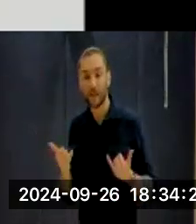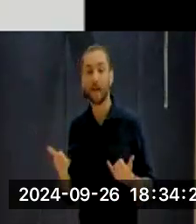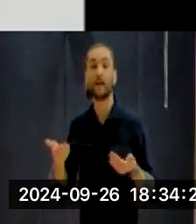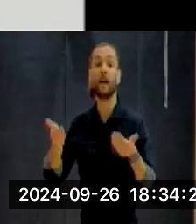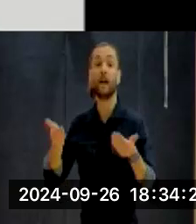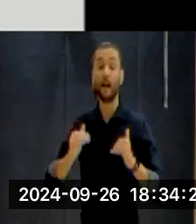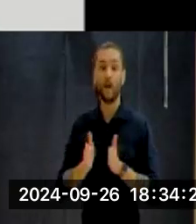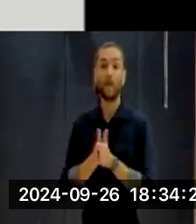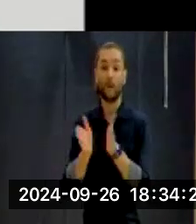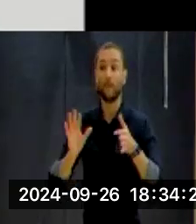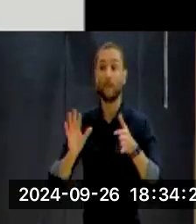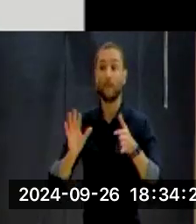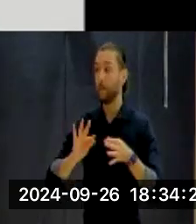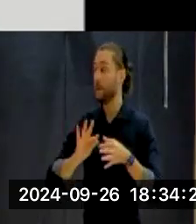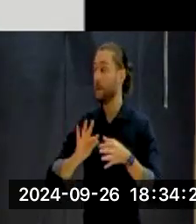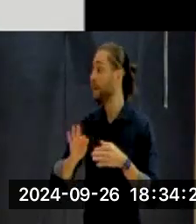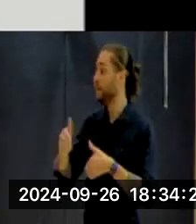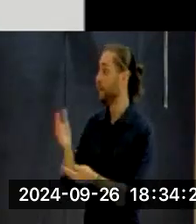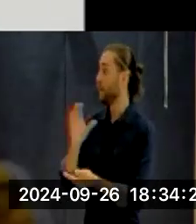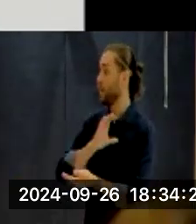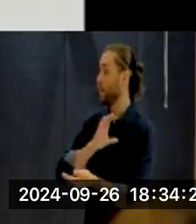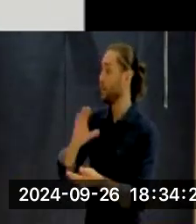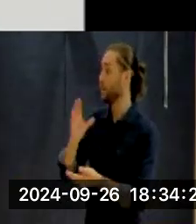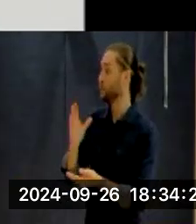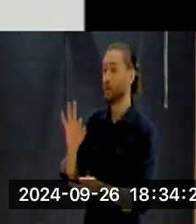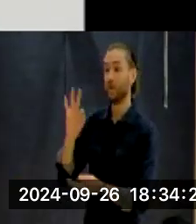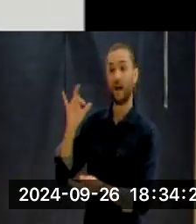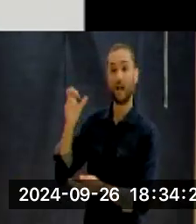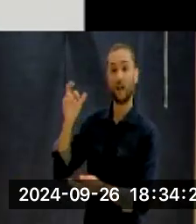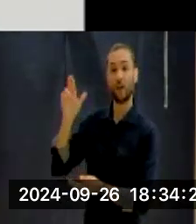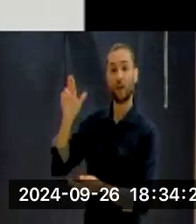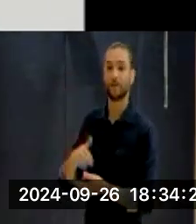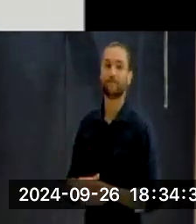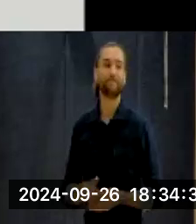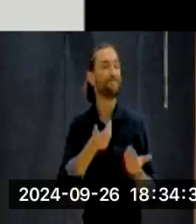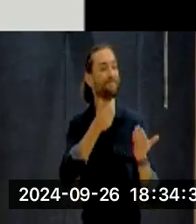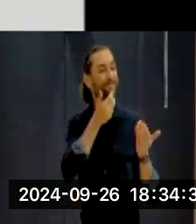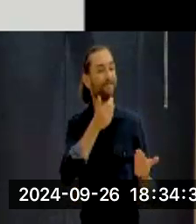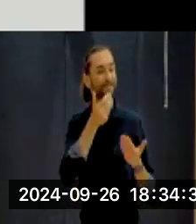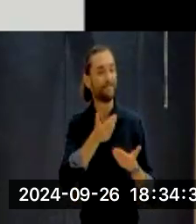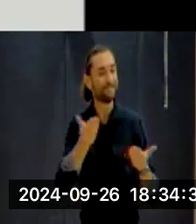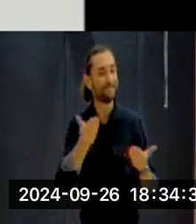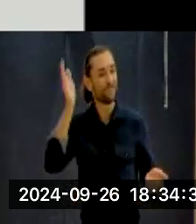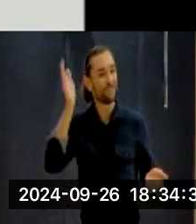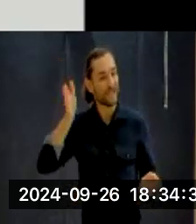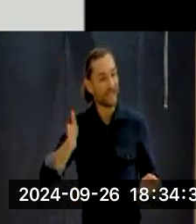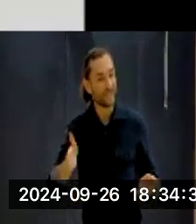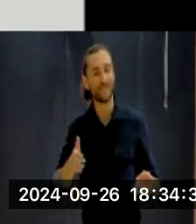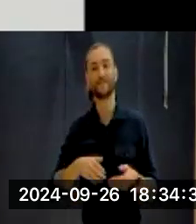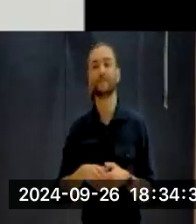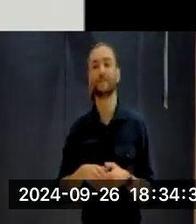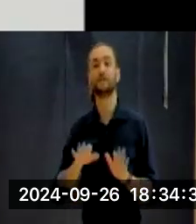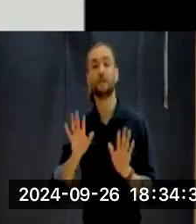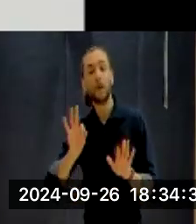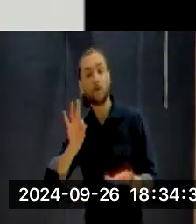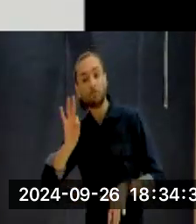gonna hand it over to Commissioner Feiler. Okay, thank you to all the presenters. I want to remind